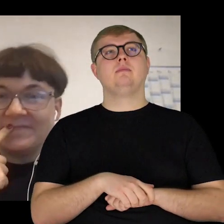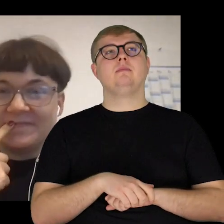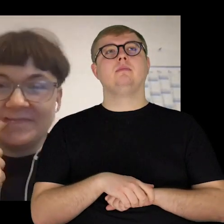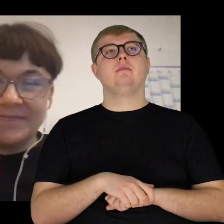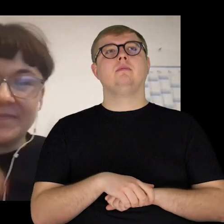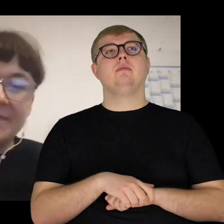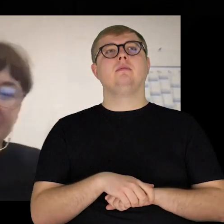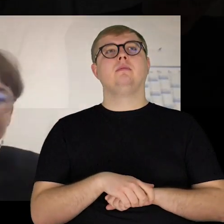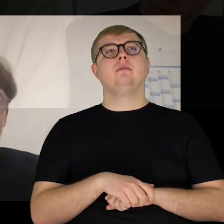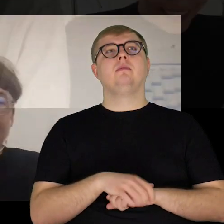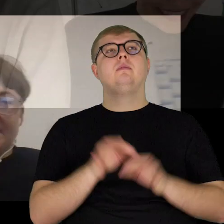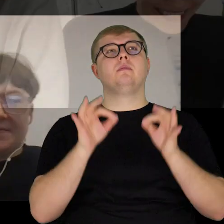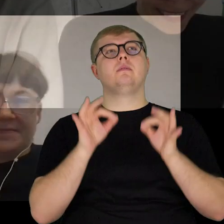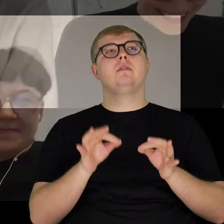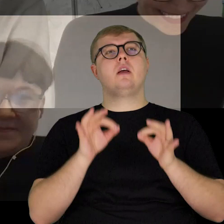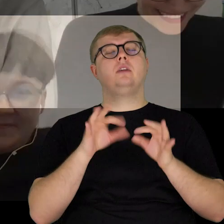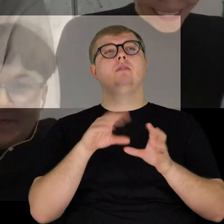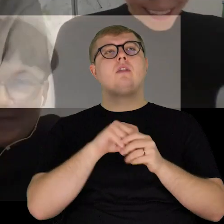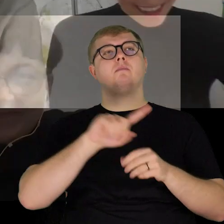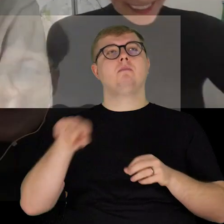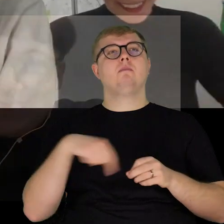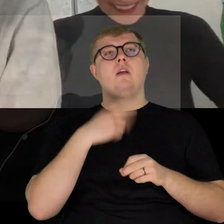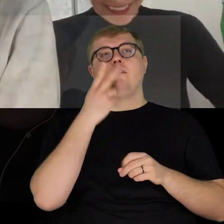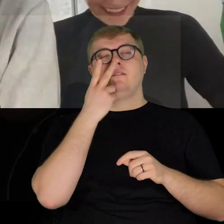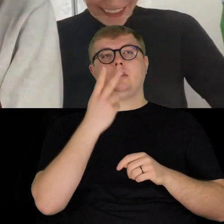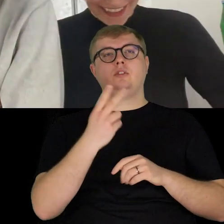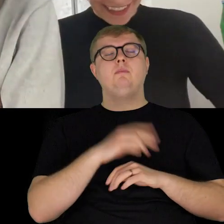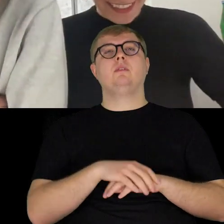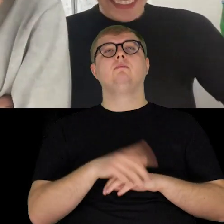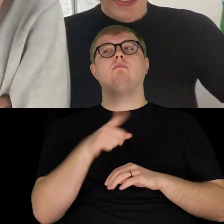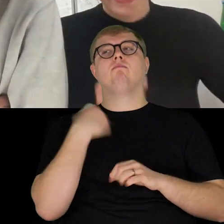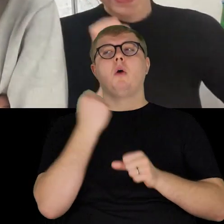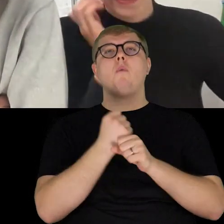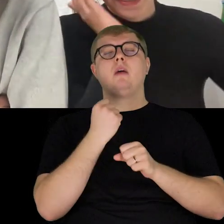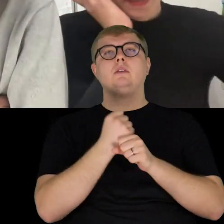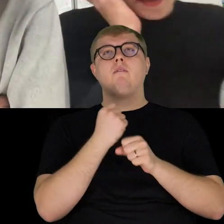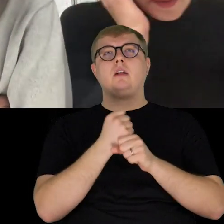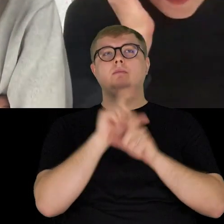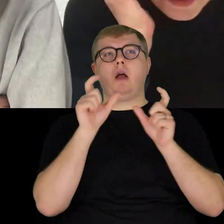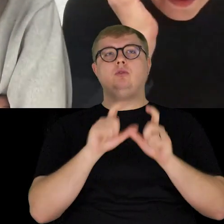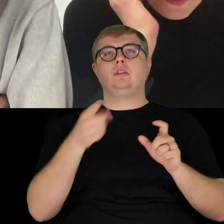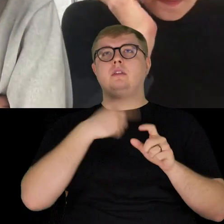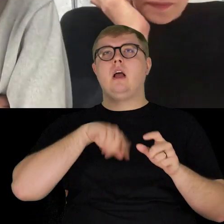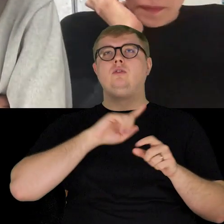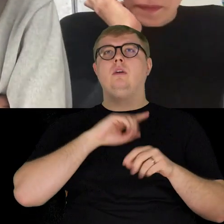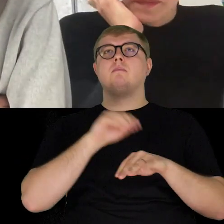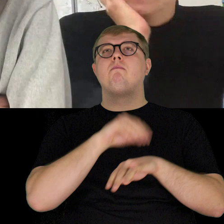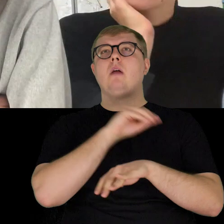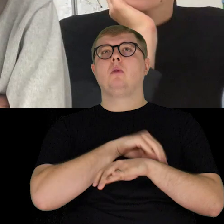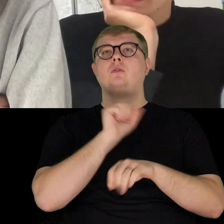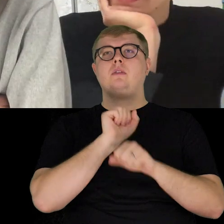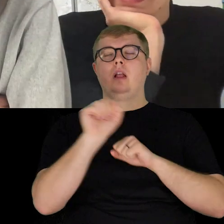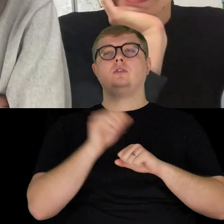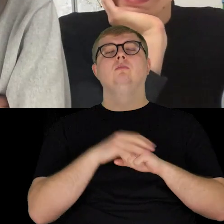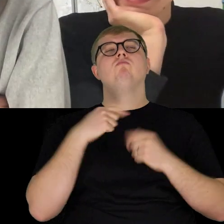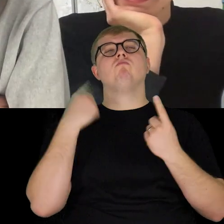outlined then the kind of conceptual apparatus which we've used to develop our our methodology, and I think sort of indicated